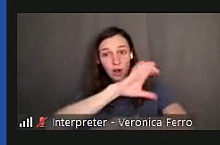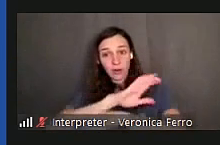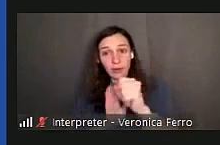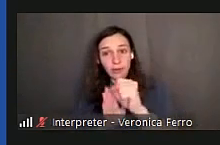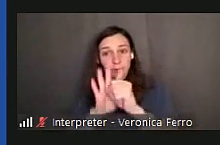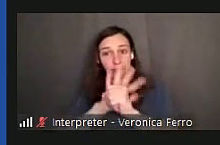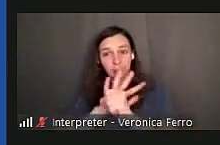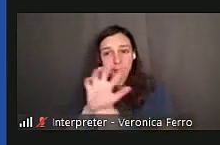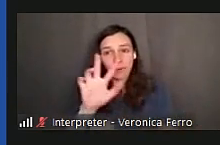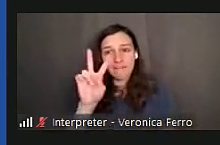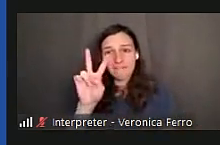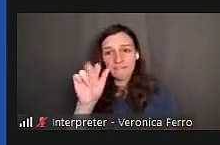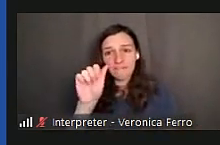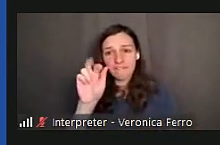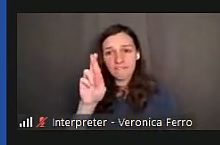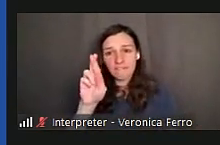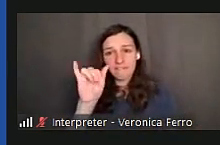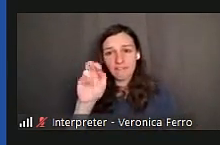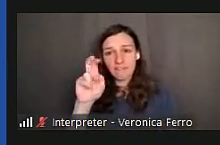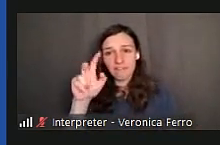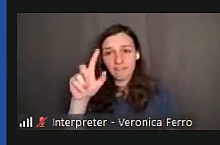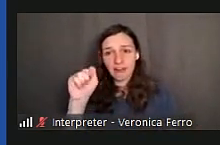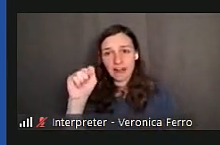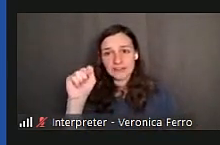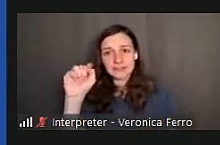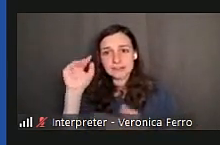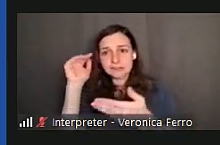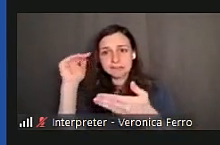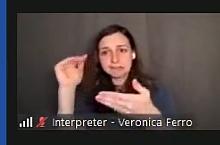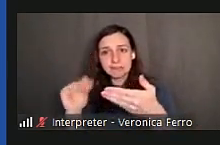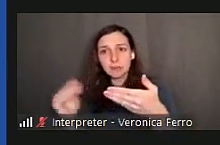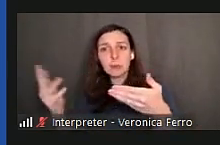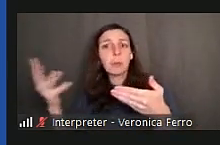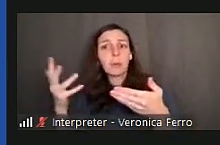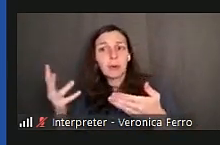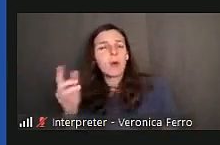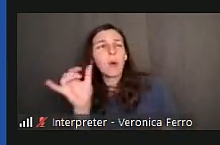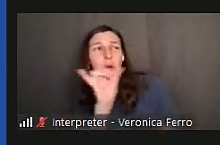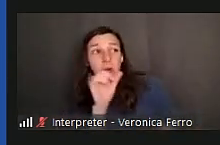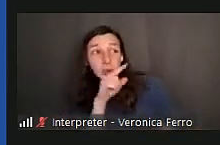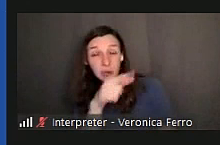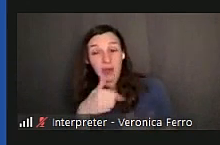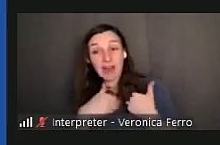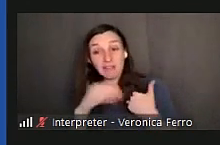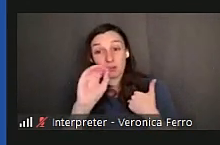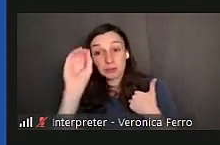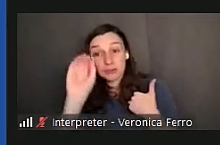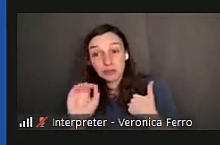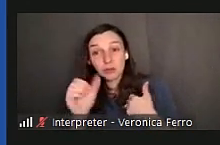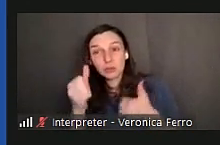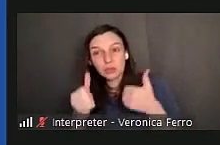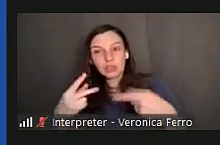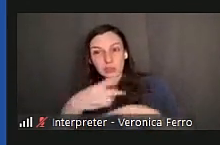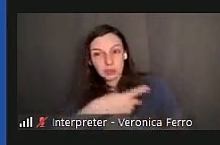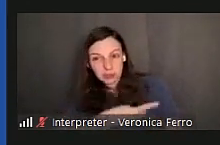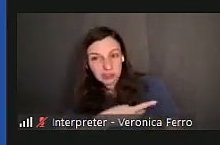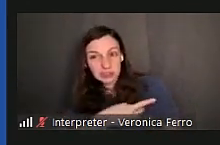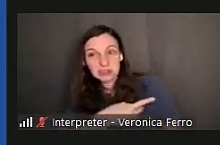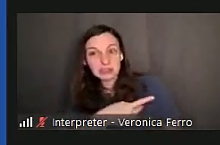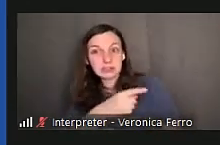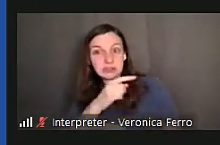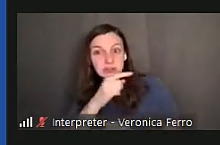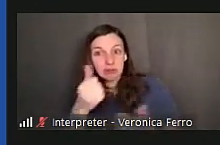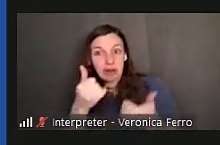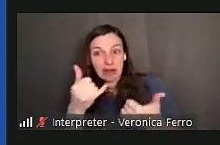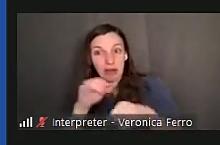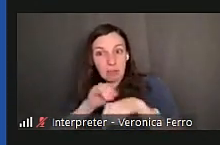percentages of what is causing infections at this point? Thank you very much.